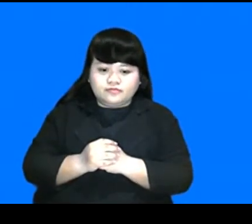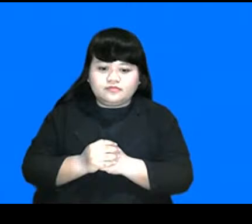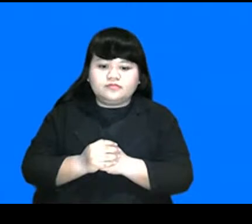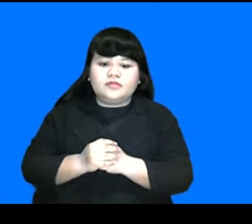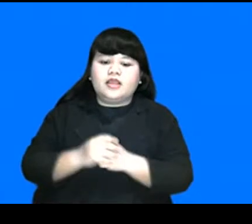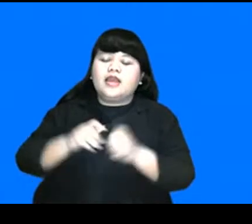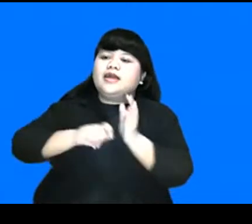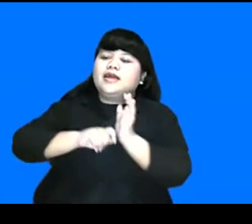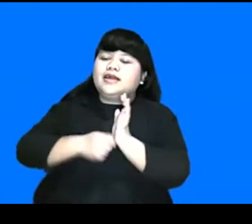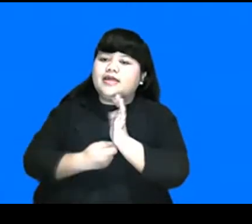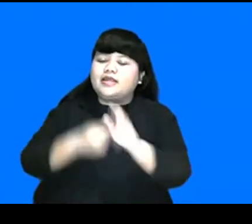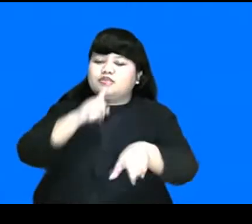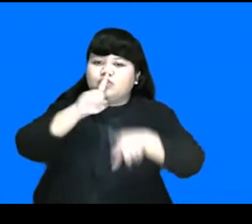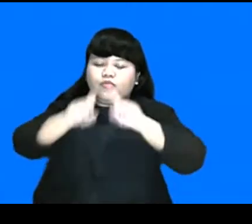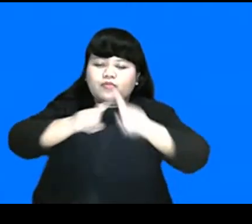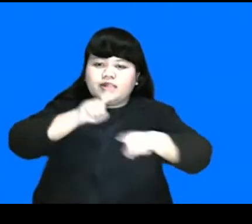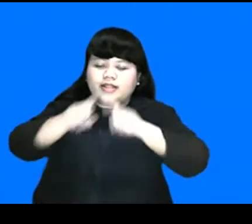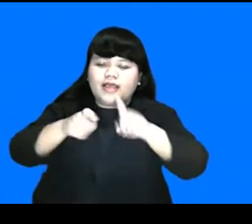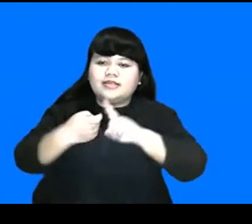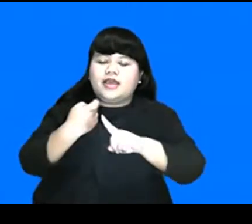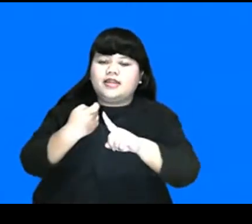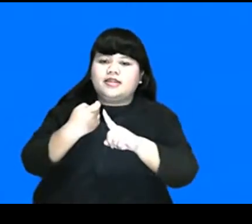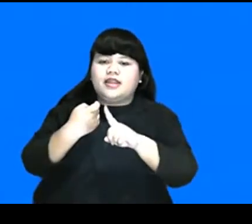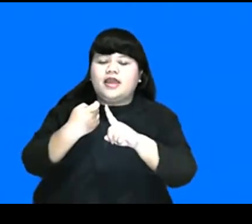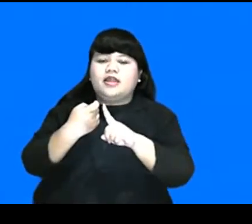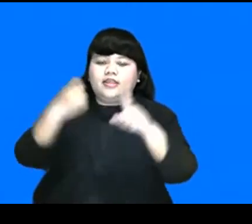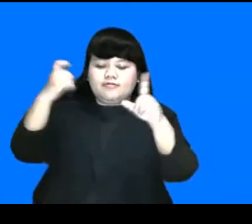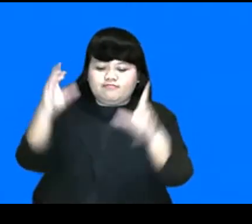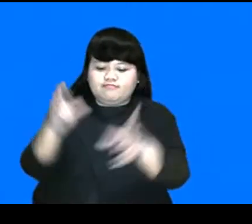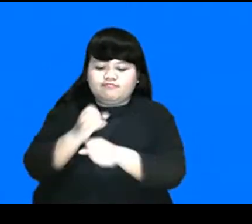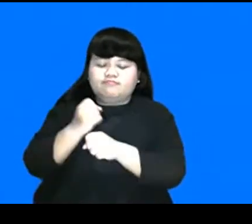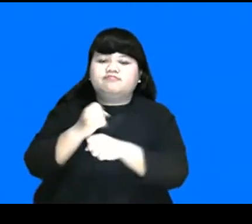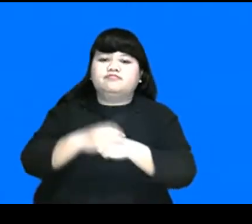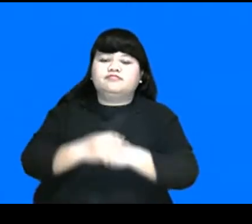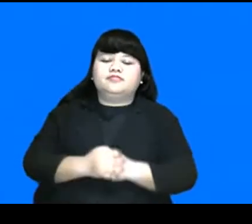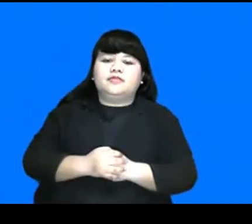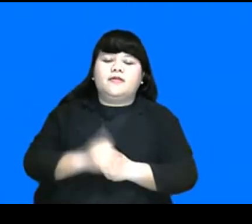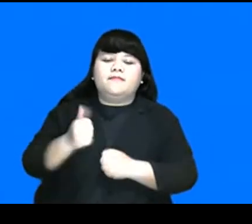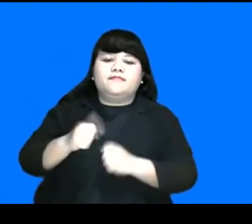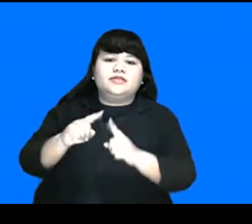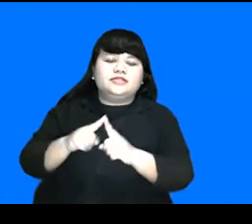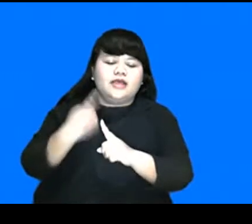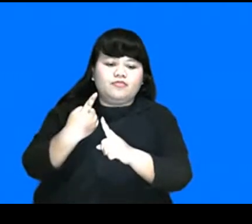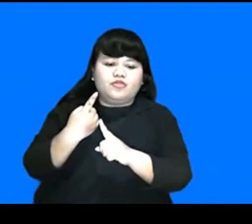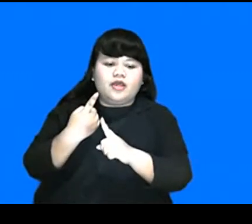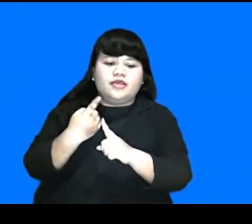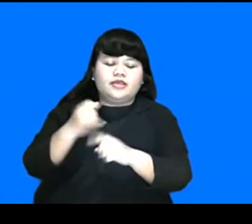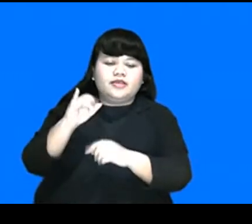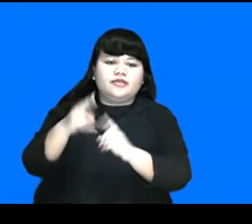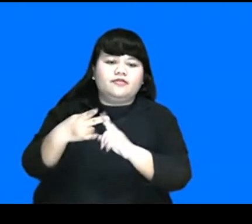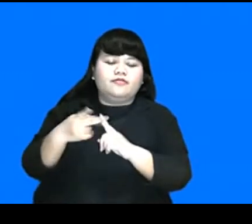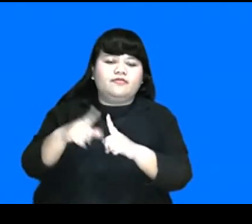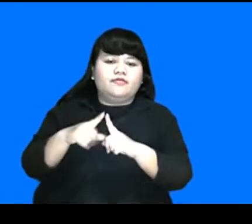final remarks. Maybe I can start from Irvan and then go to Tony.